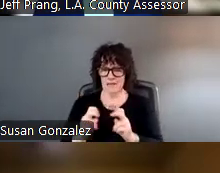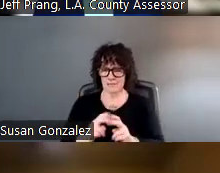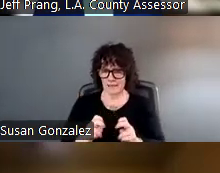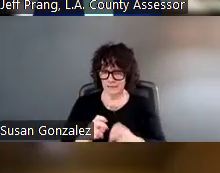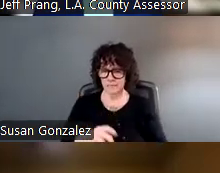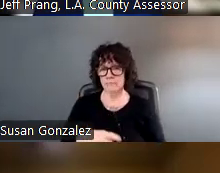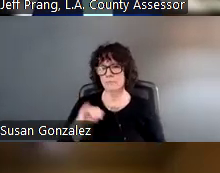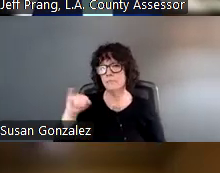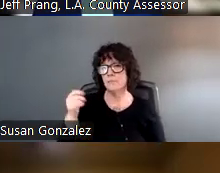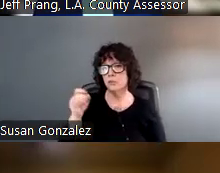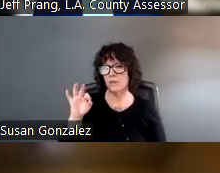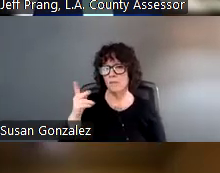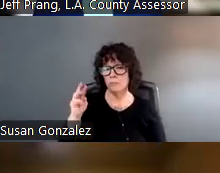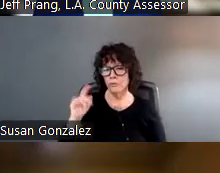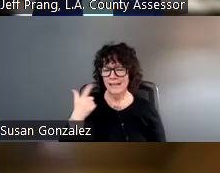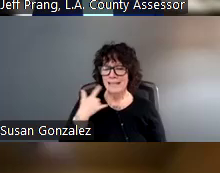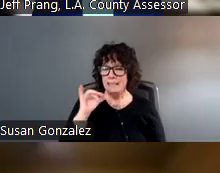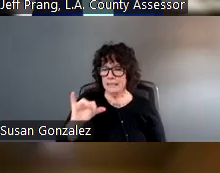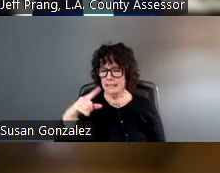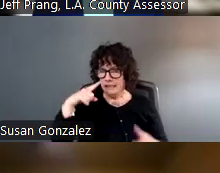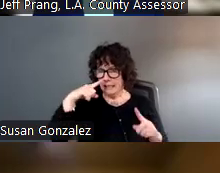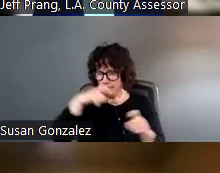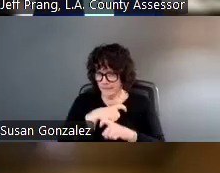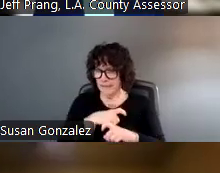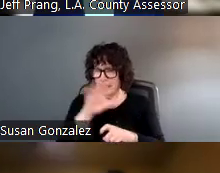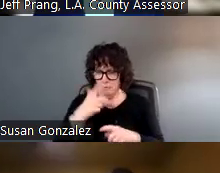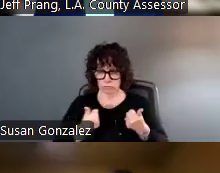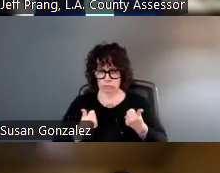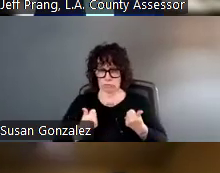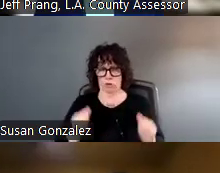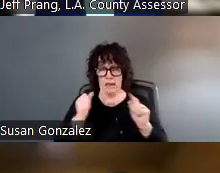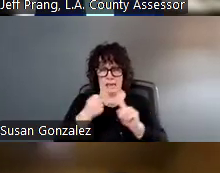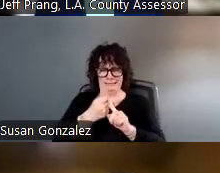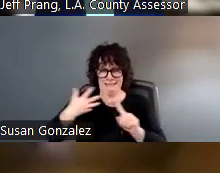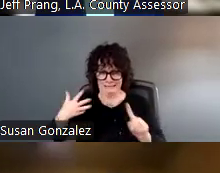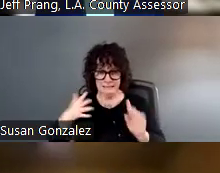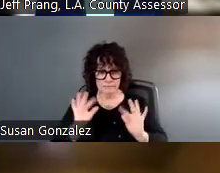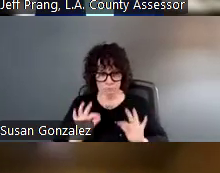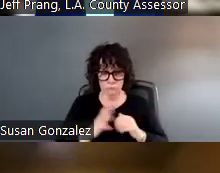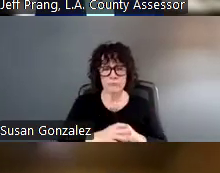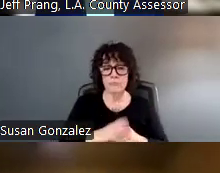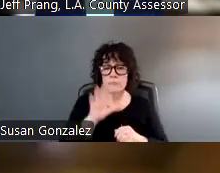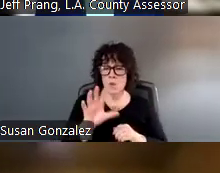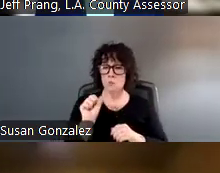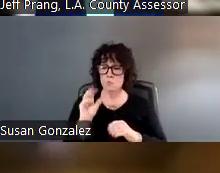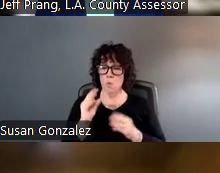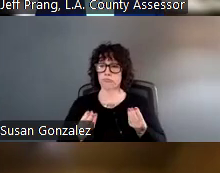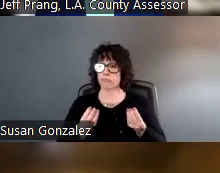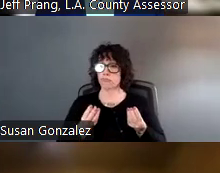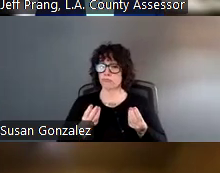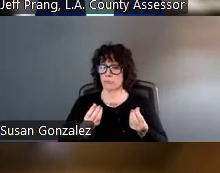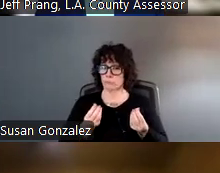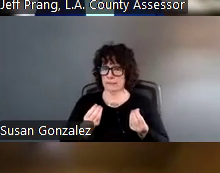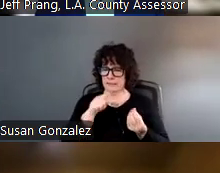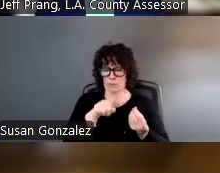there's property. When we determine the value of property, we attribute a portion of it to the land and a portion of it to the